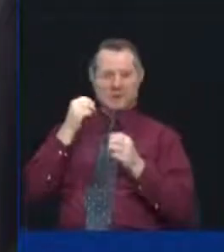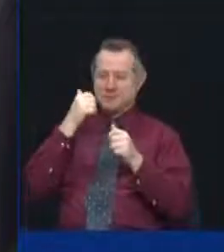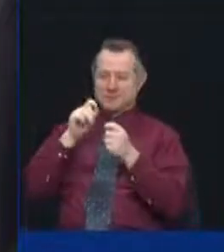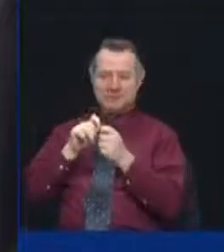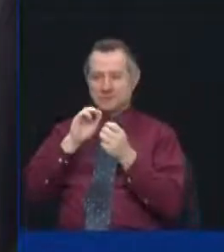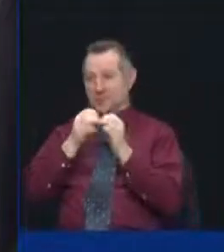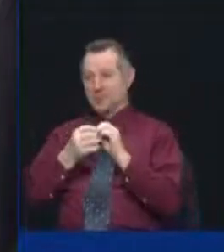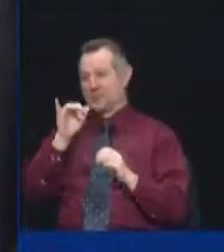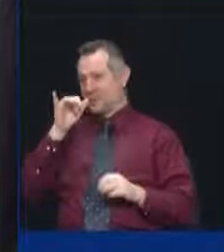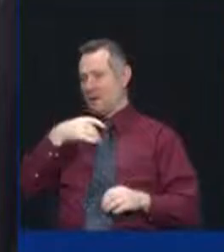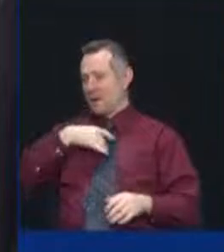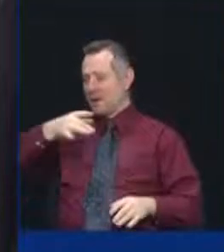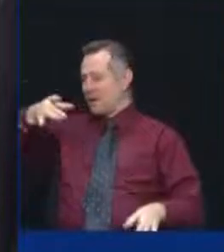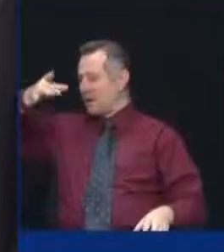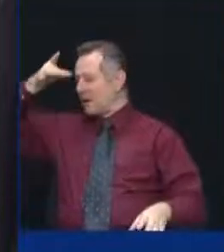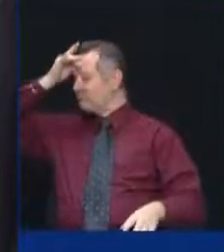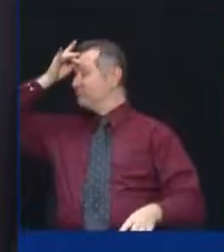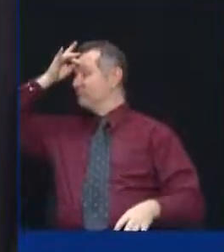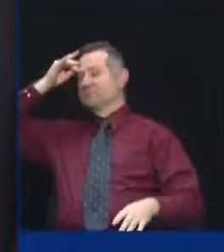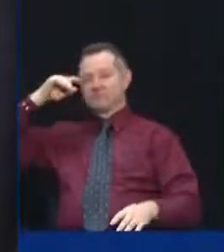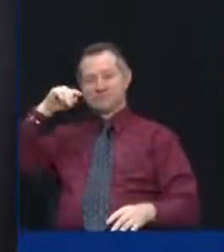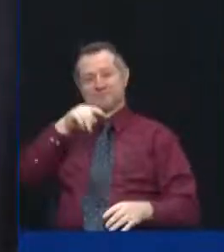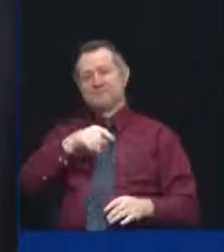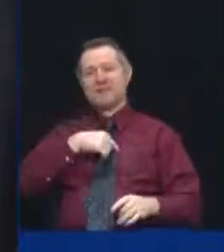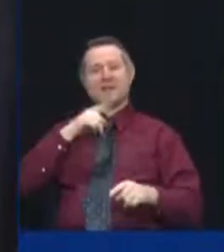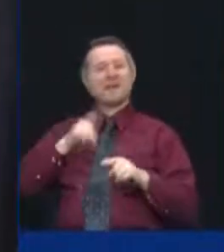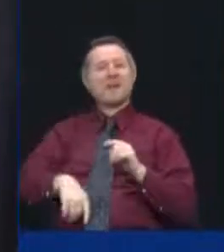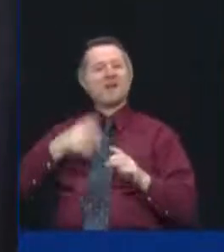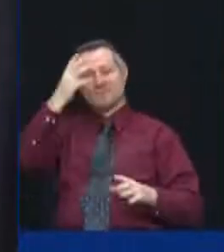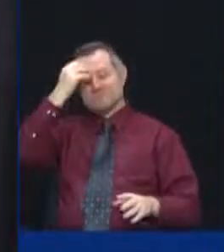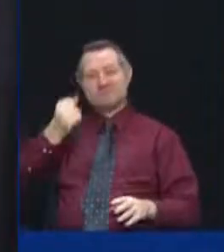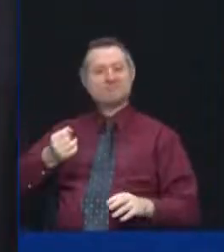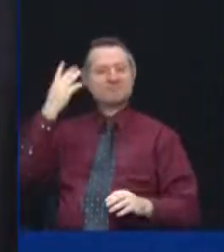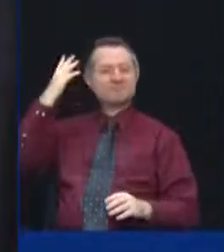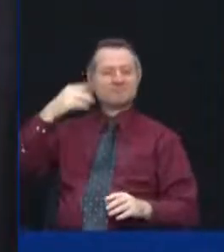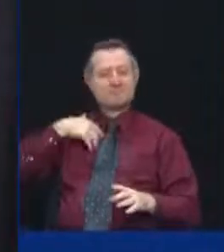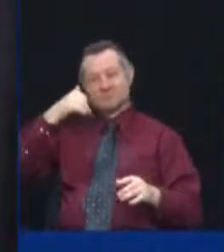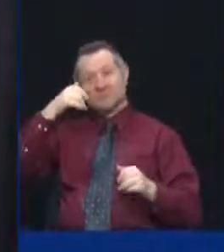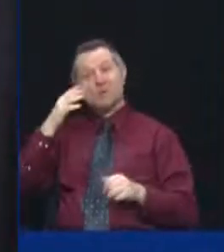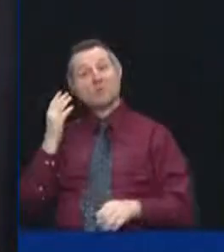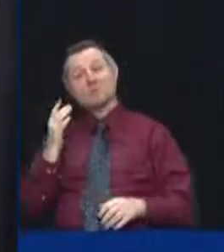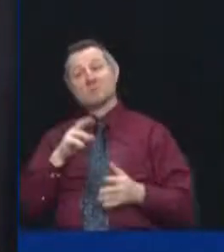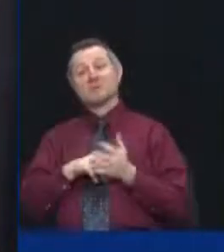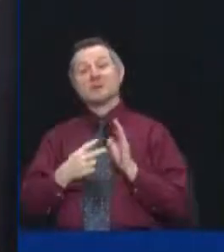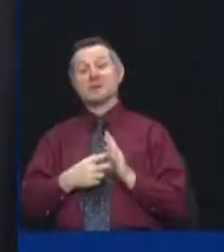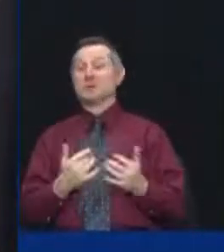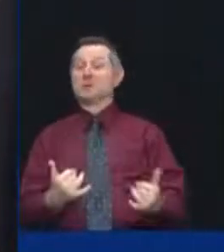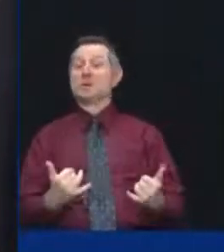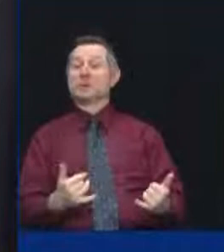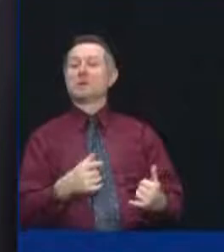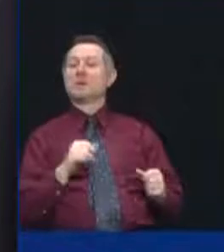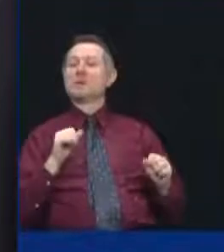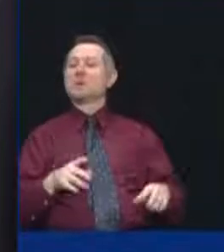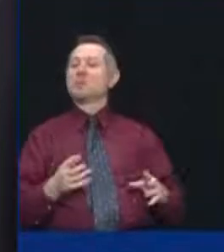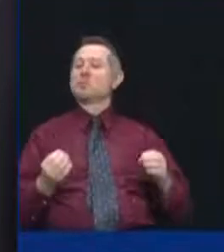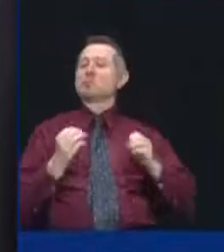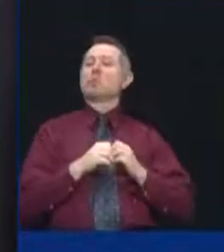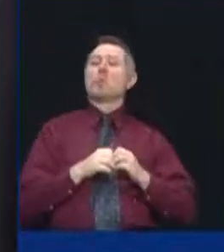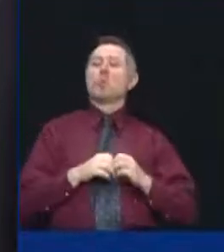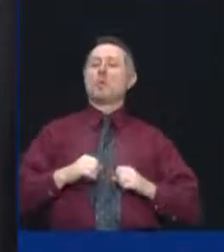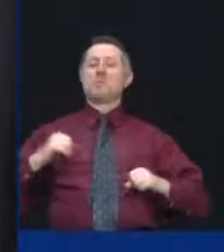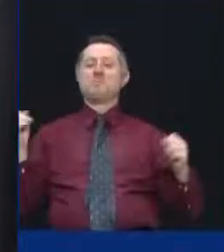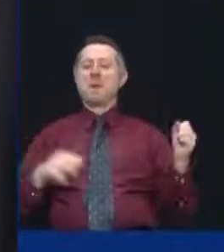indelible. And what today means is that we can begin more extensively to create those